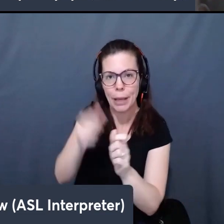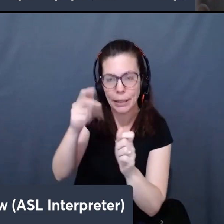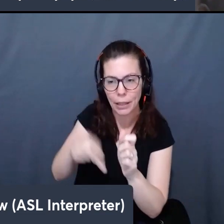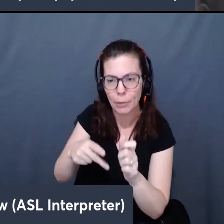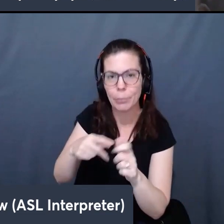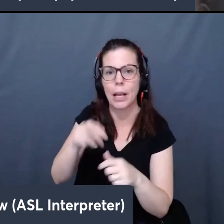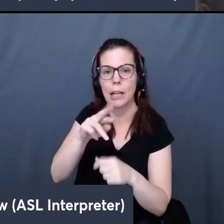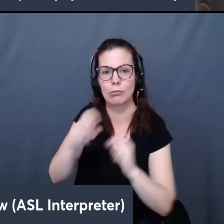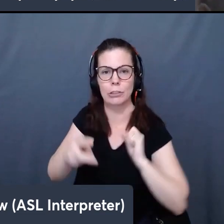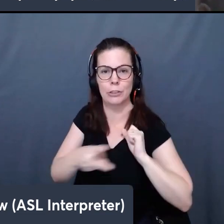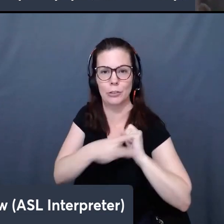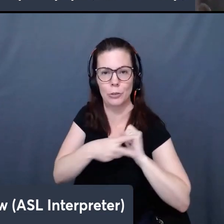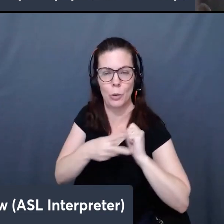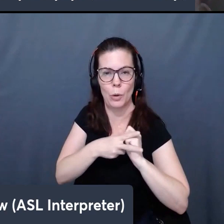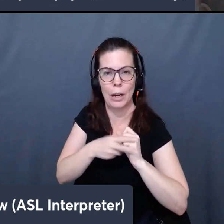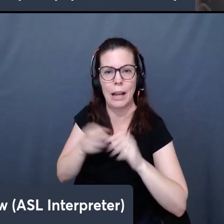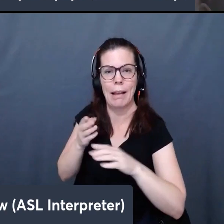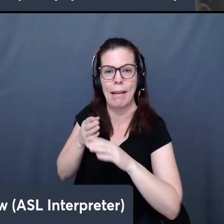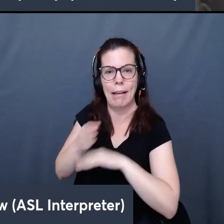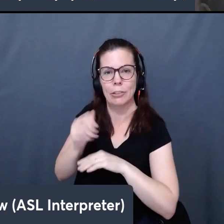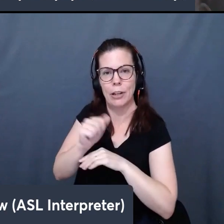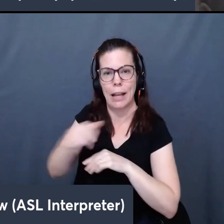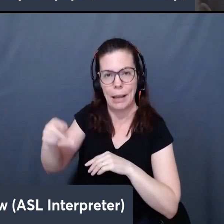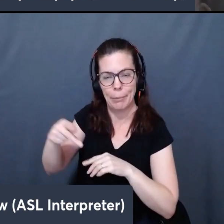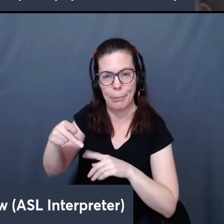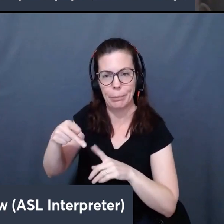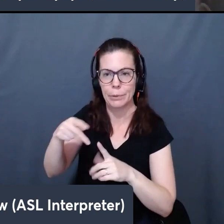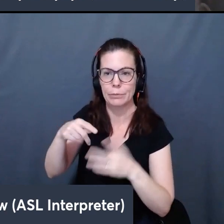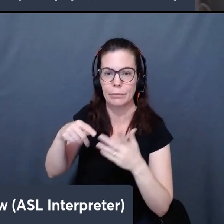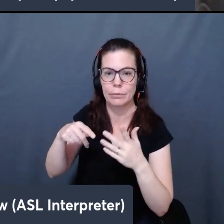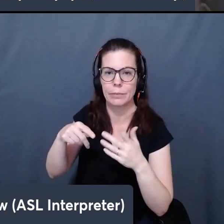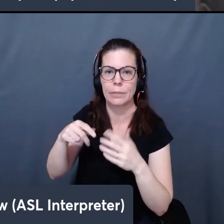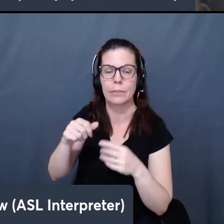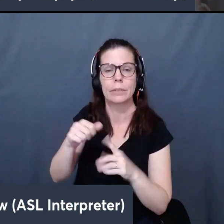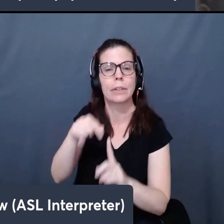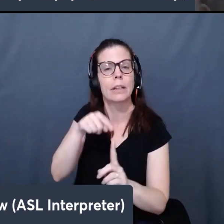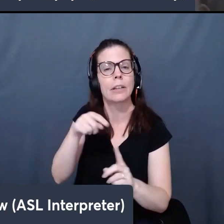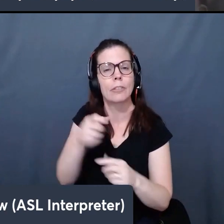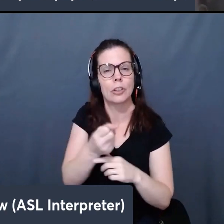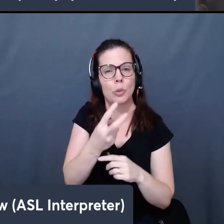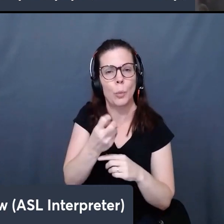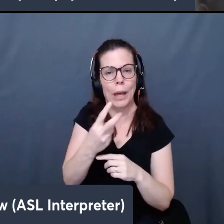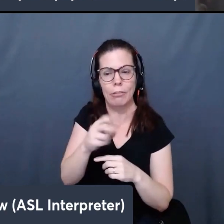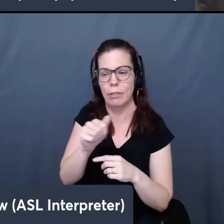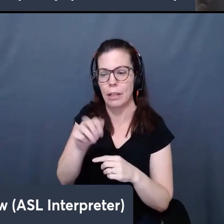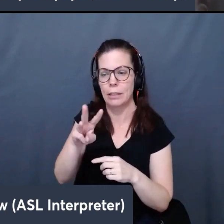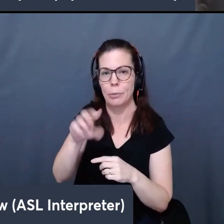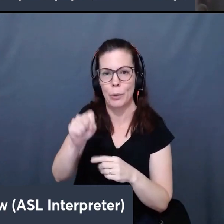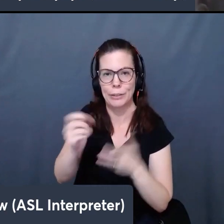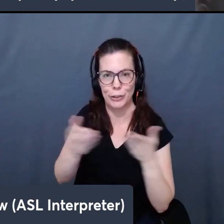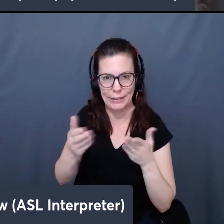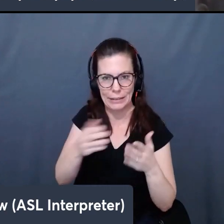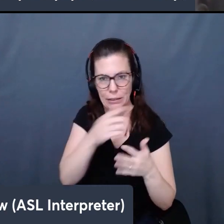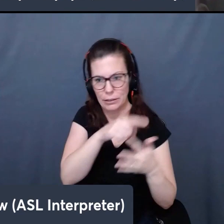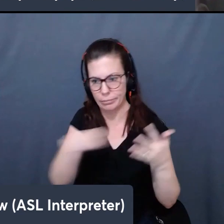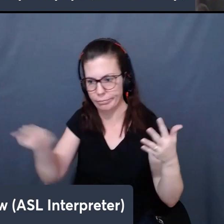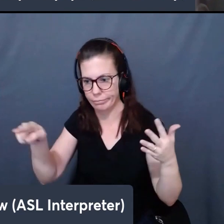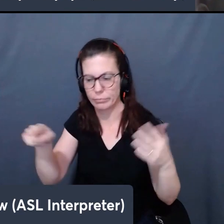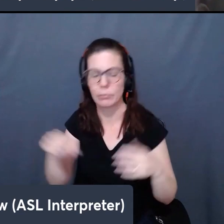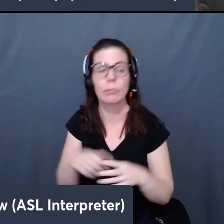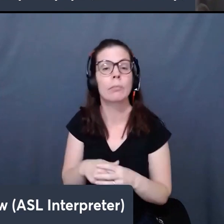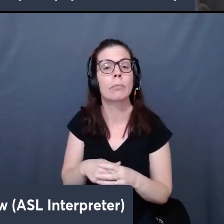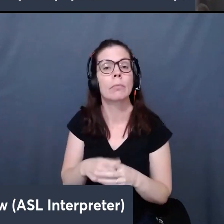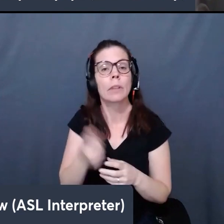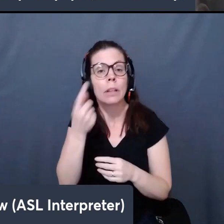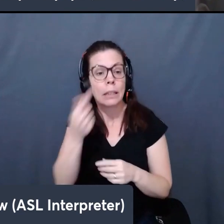restore of their applications spanning 12 AWS services. Now, as a customer, you will